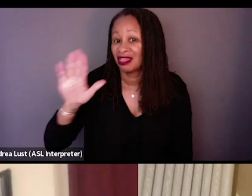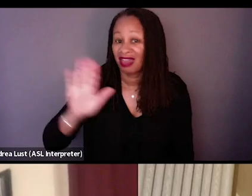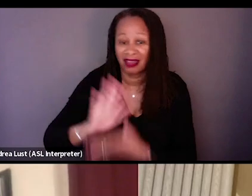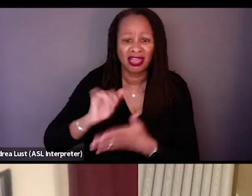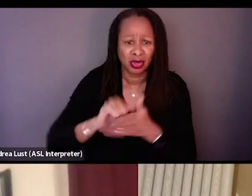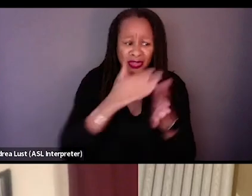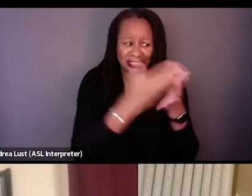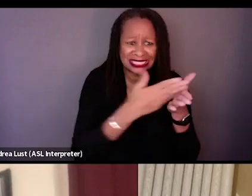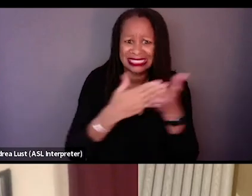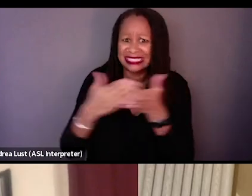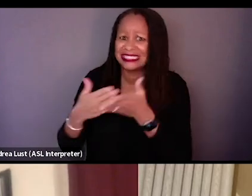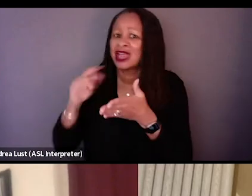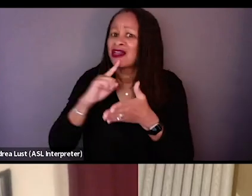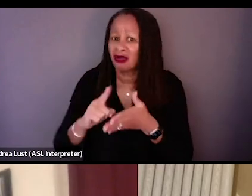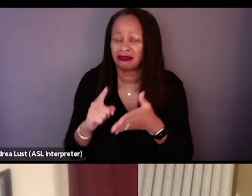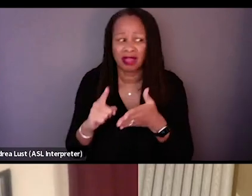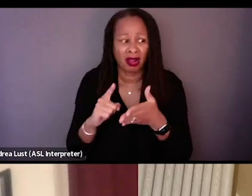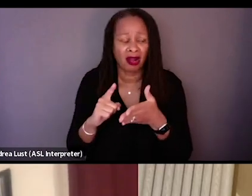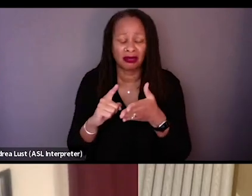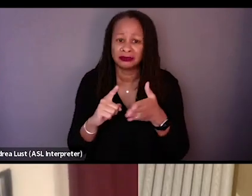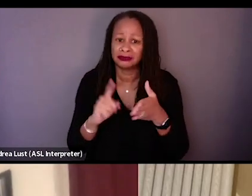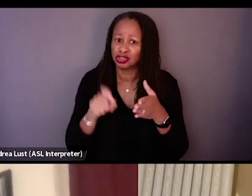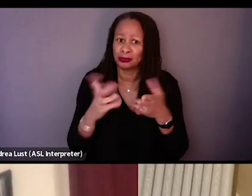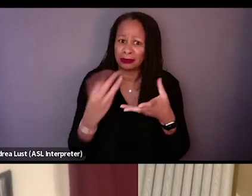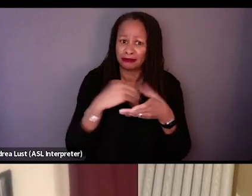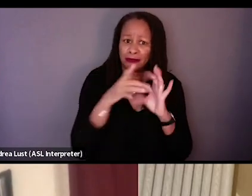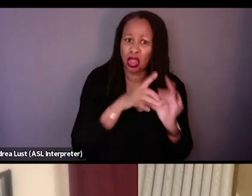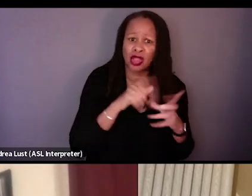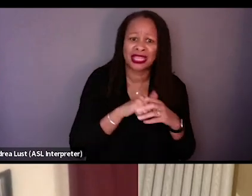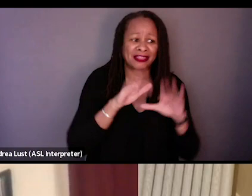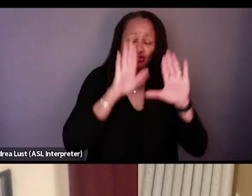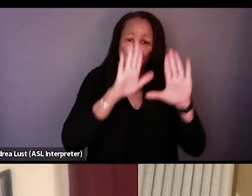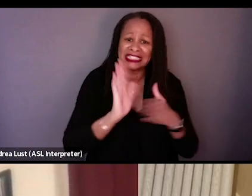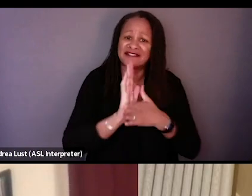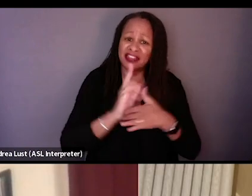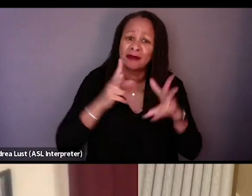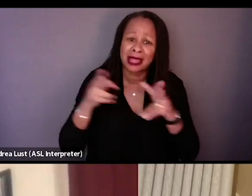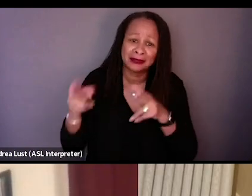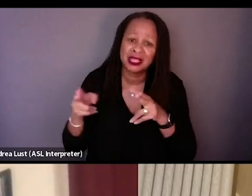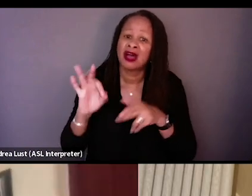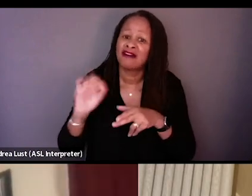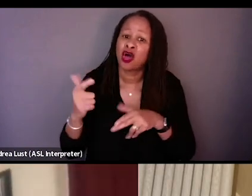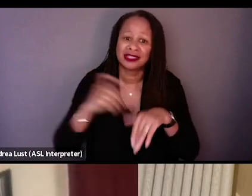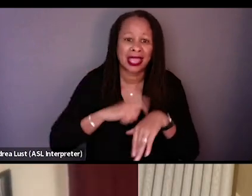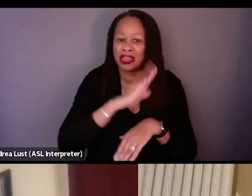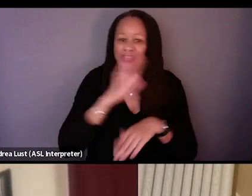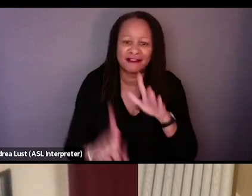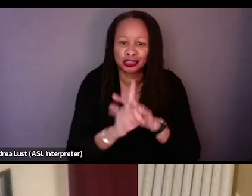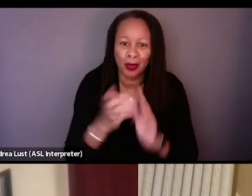that belong in these compendia of the greatest film clips of all times, and that never turn up in that. They never